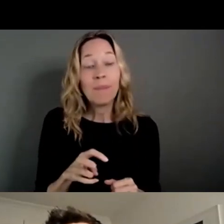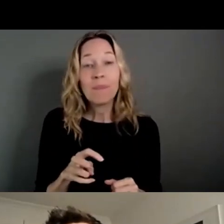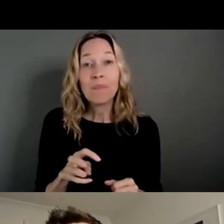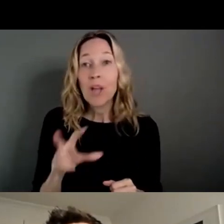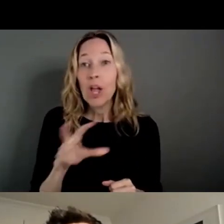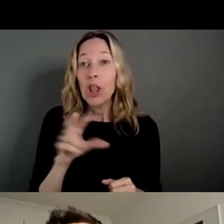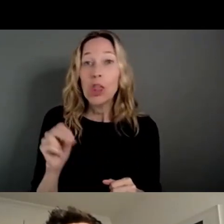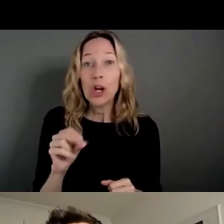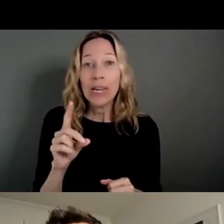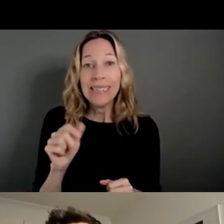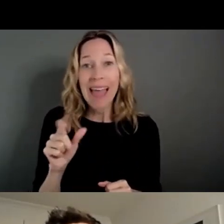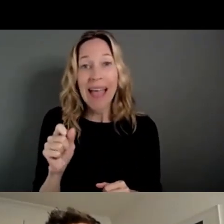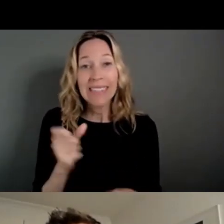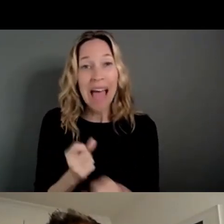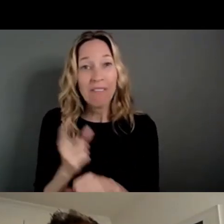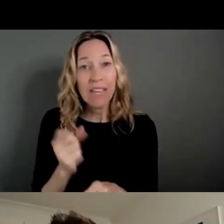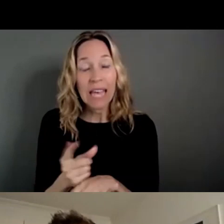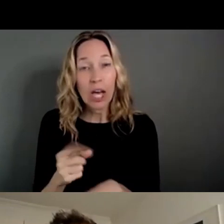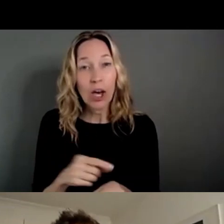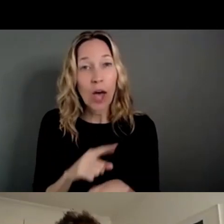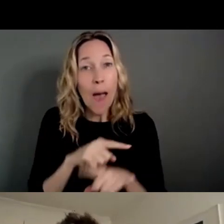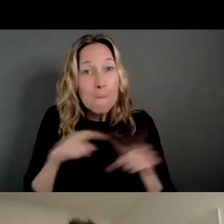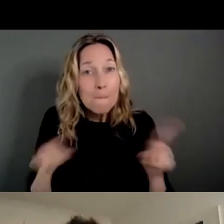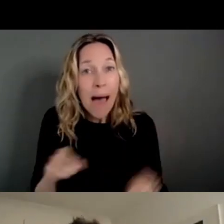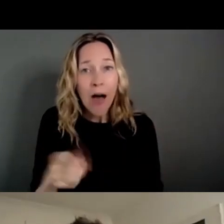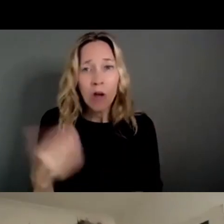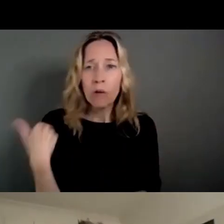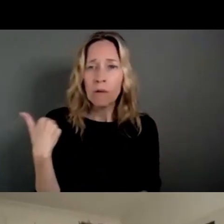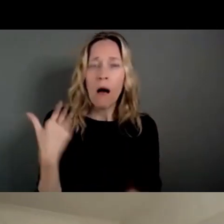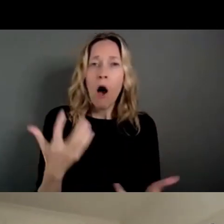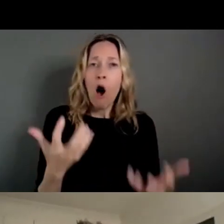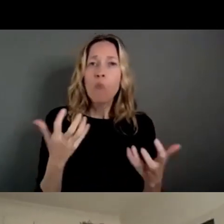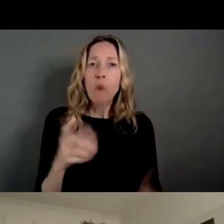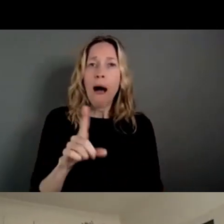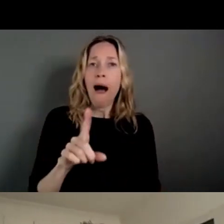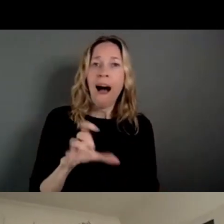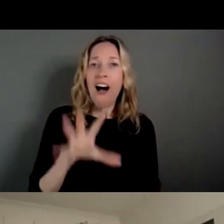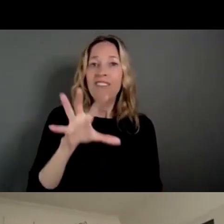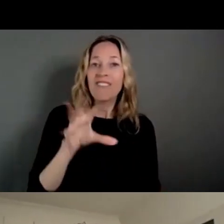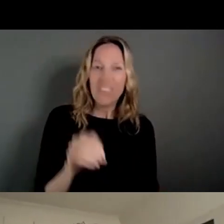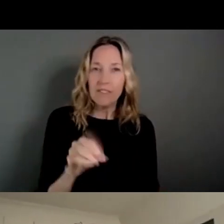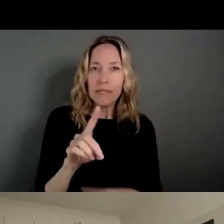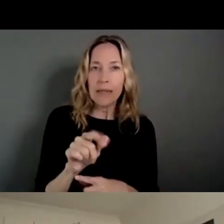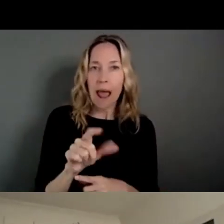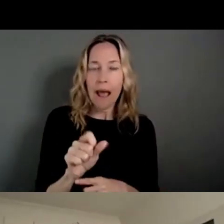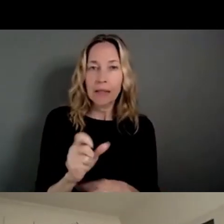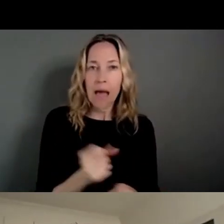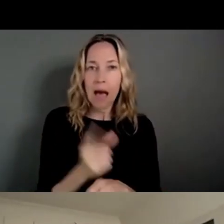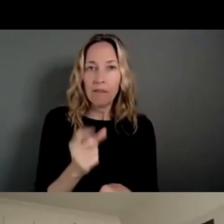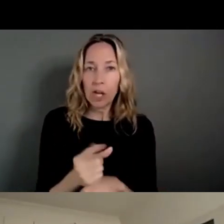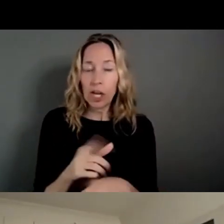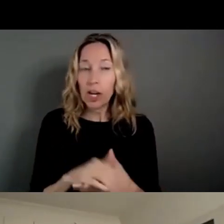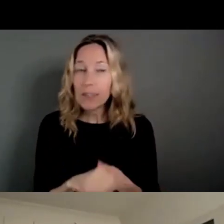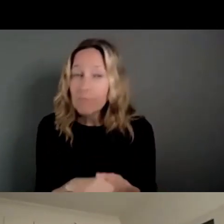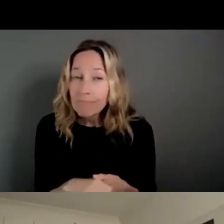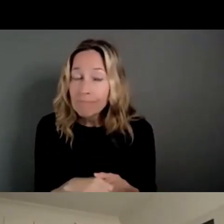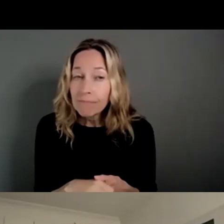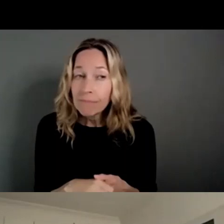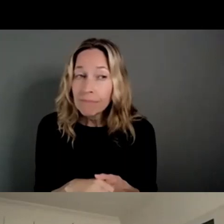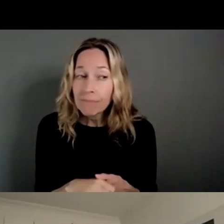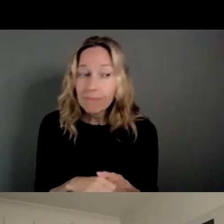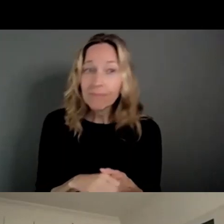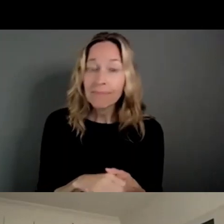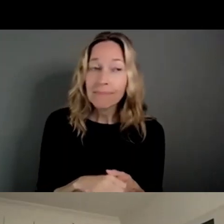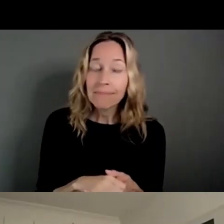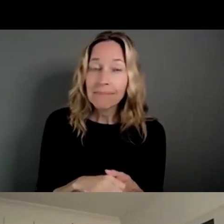then I say, well, how do you think you're going to do that? You know, what's realistic? Are you being realistic? Because, you know,